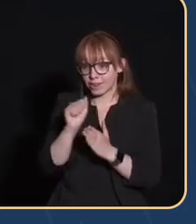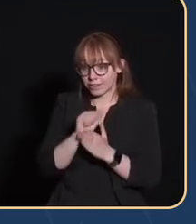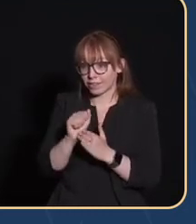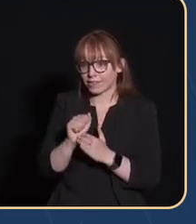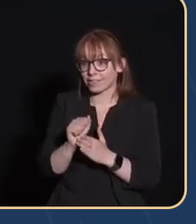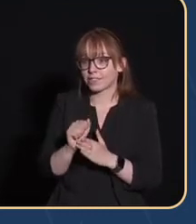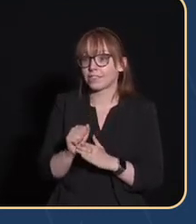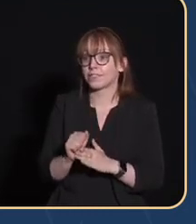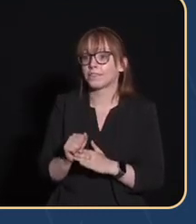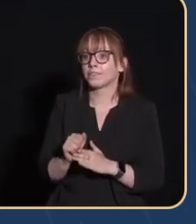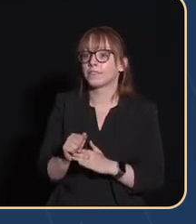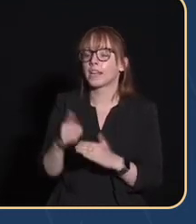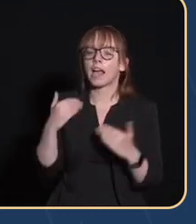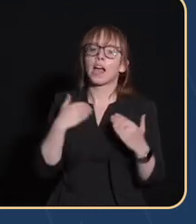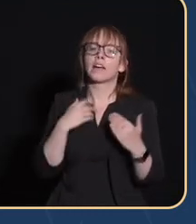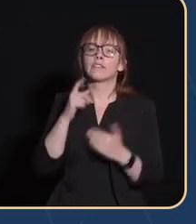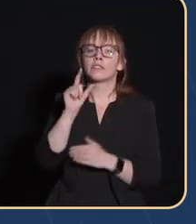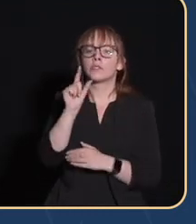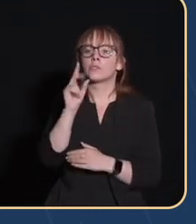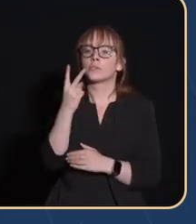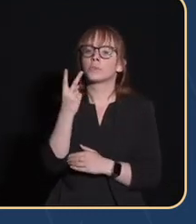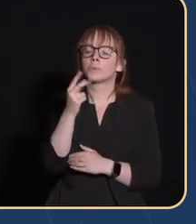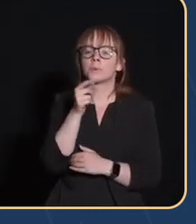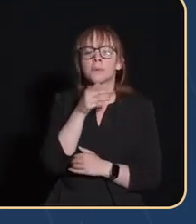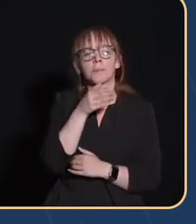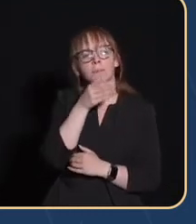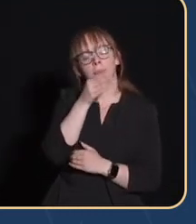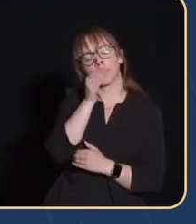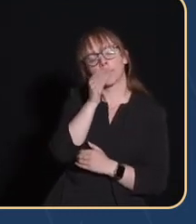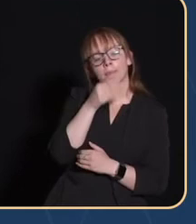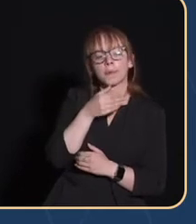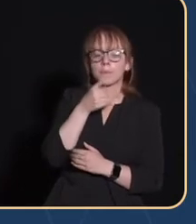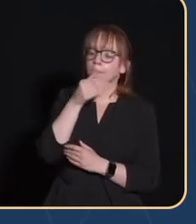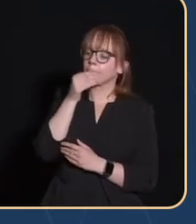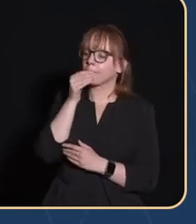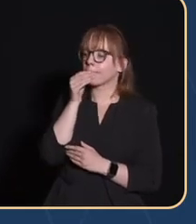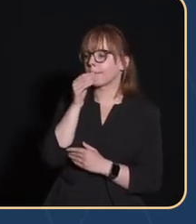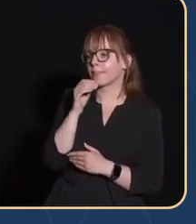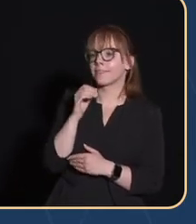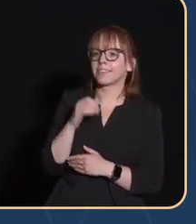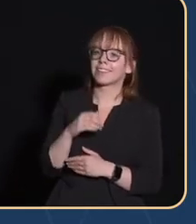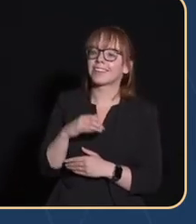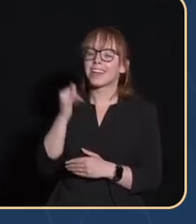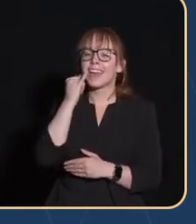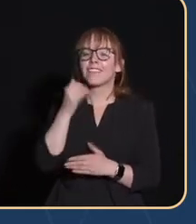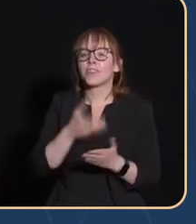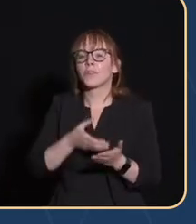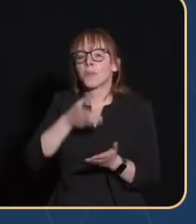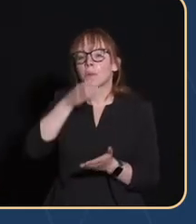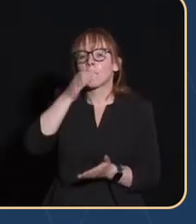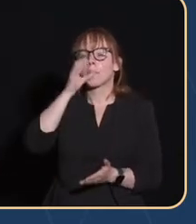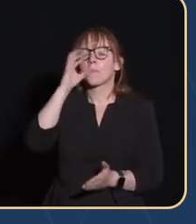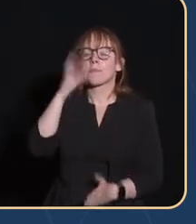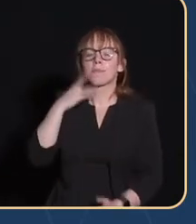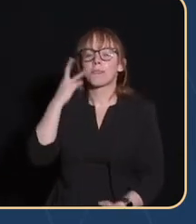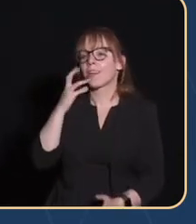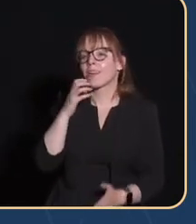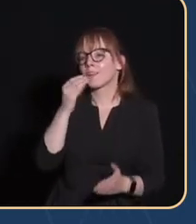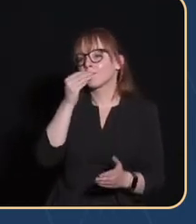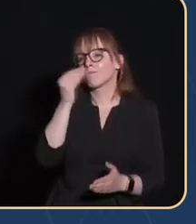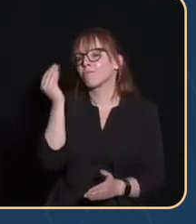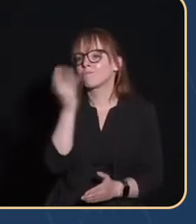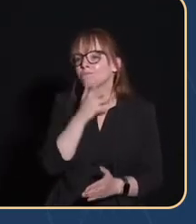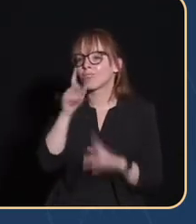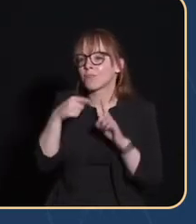have 2 sips of your wine and you won't worry about the price at all. The more wine you drink, the less you'll care about the price. A huge thank you to Nikki.